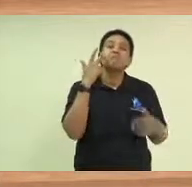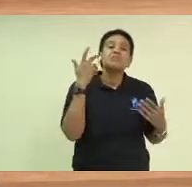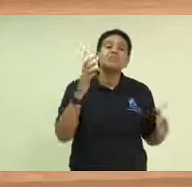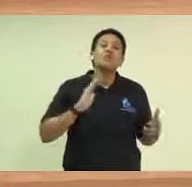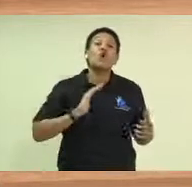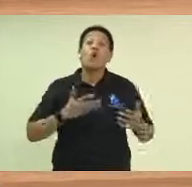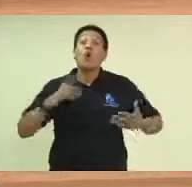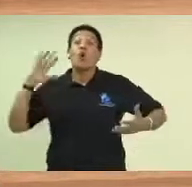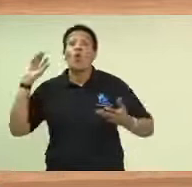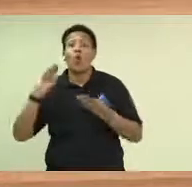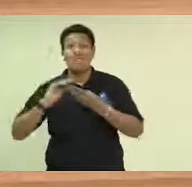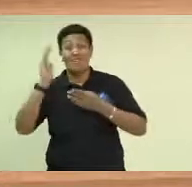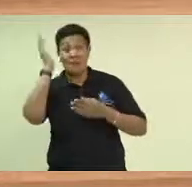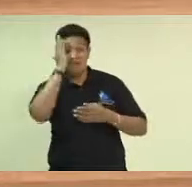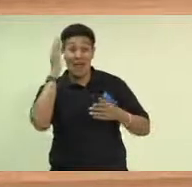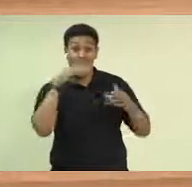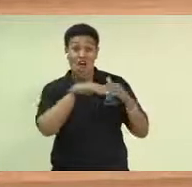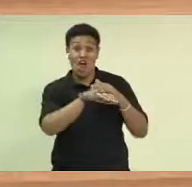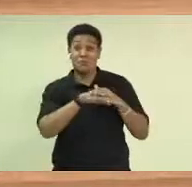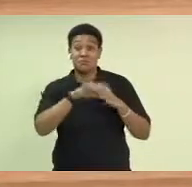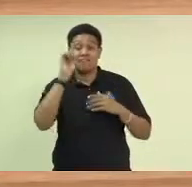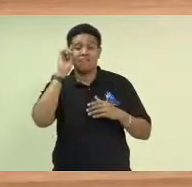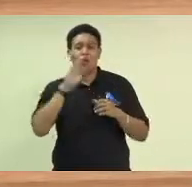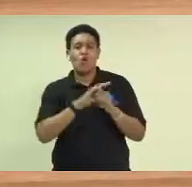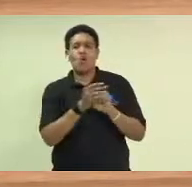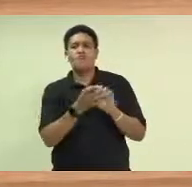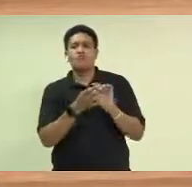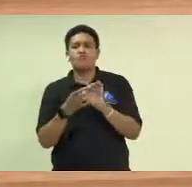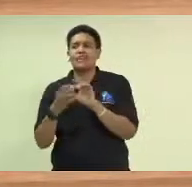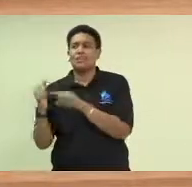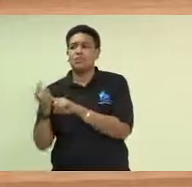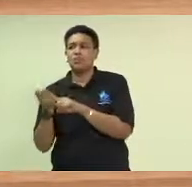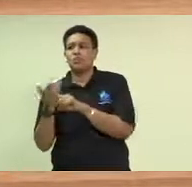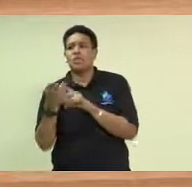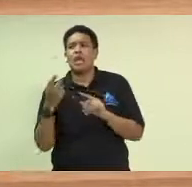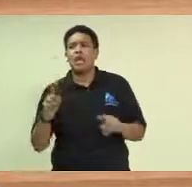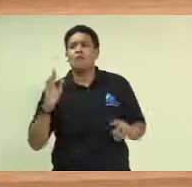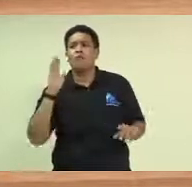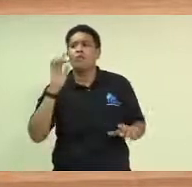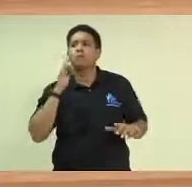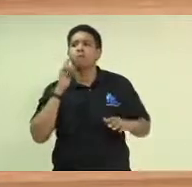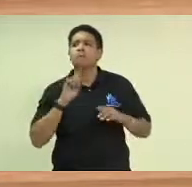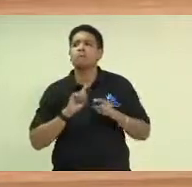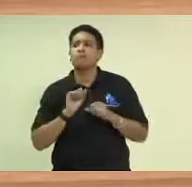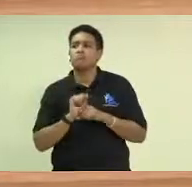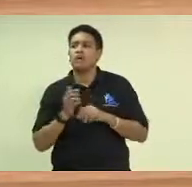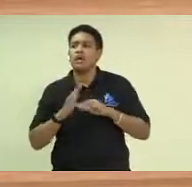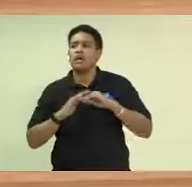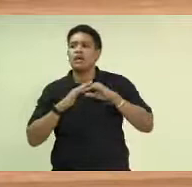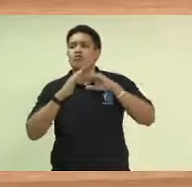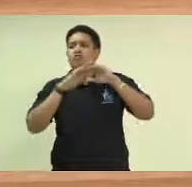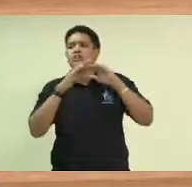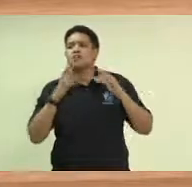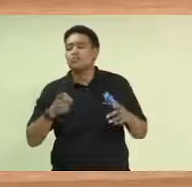our overall bed occupancy for COVID-related cases would have increased